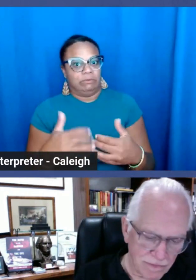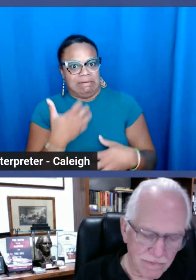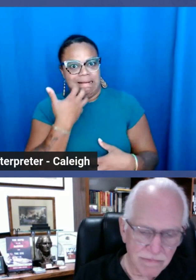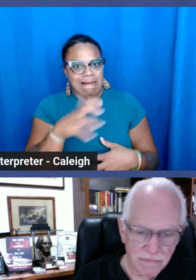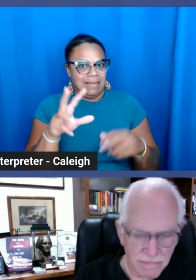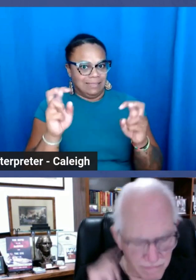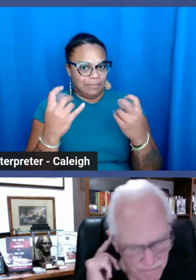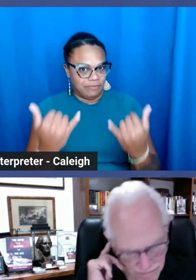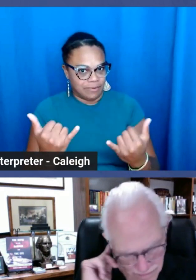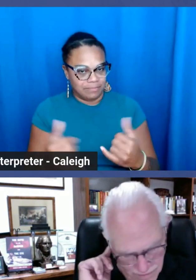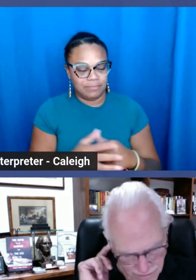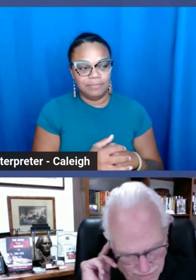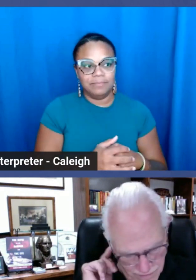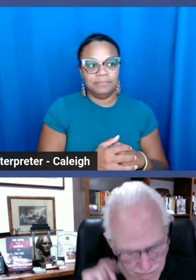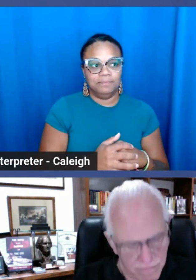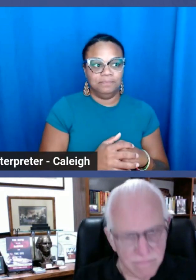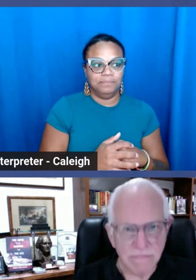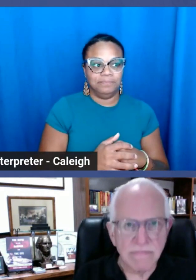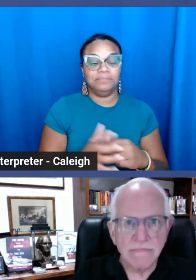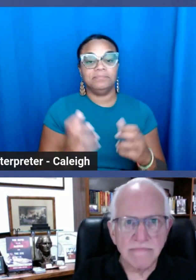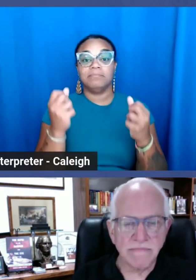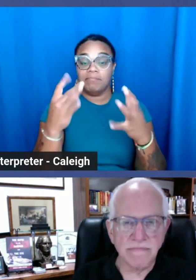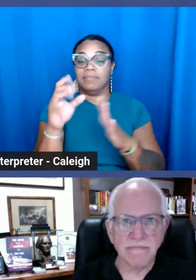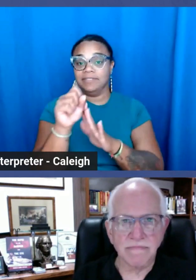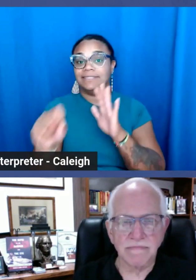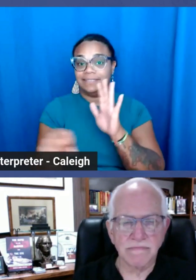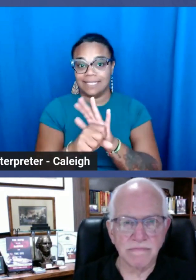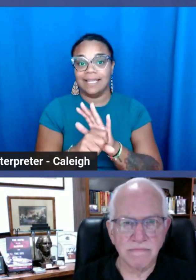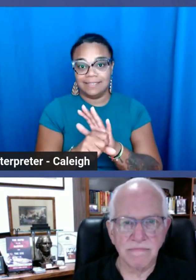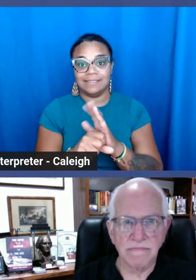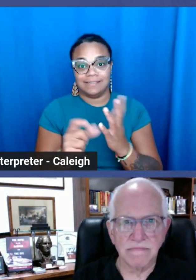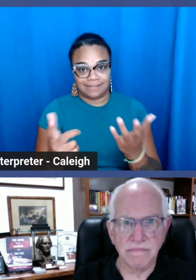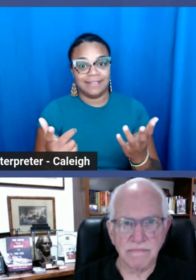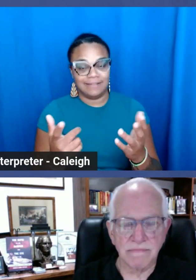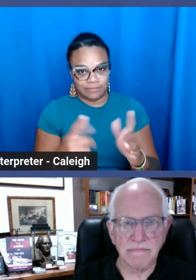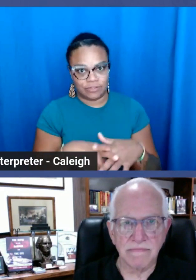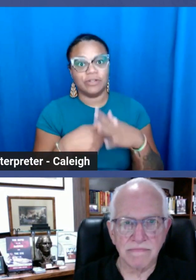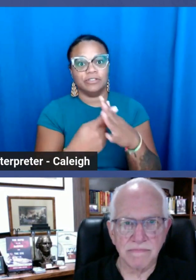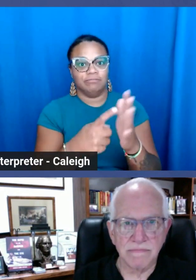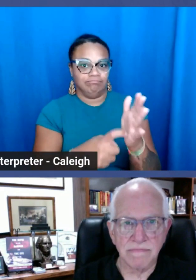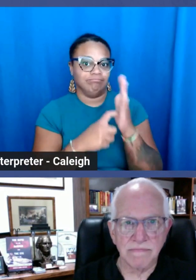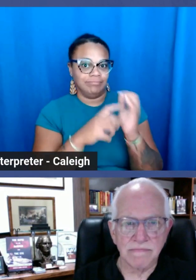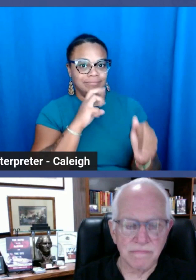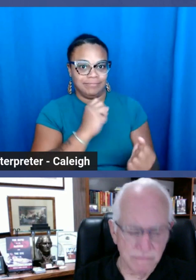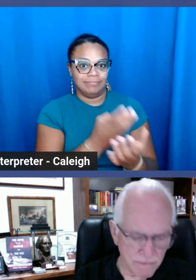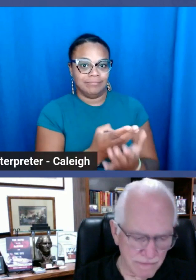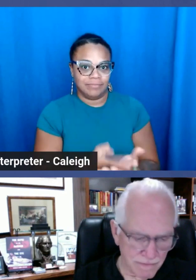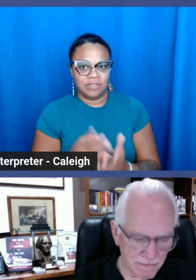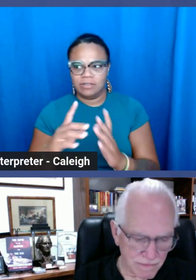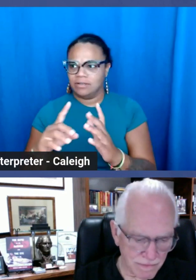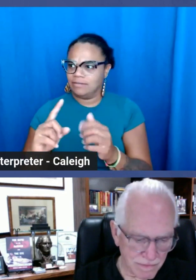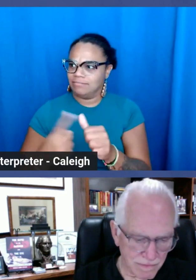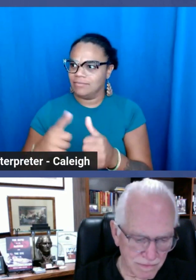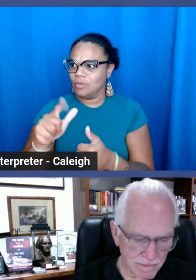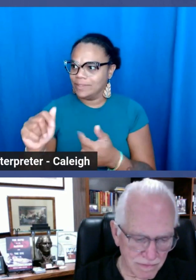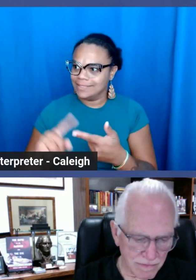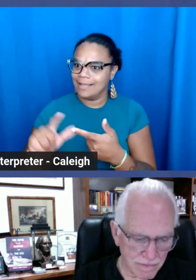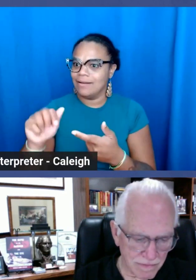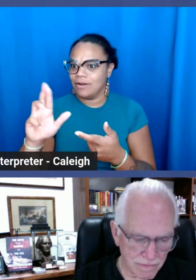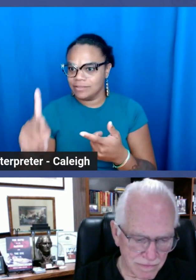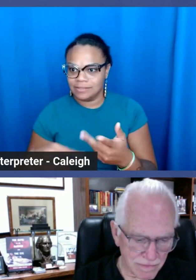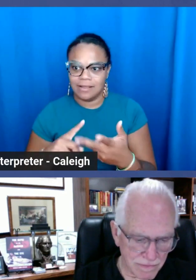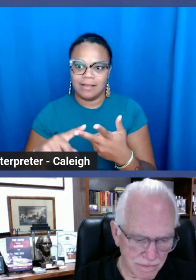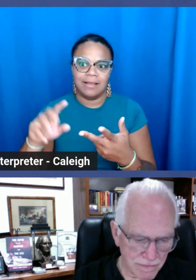We have a number of states that have actually enacted these prohibitions, starting with Louisiana, Arkansas, Mississippi,